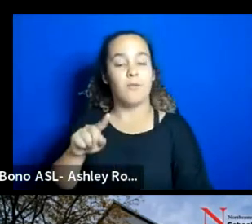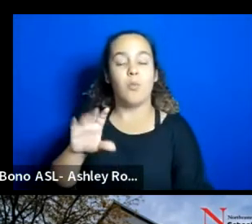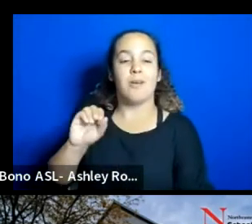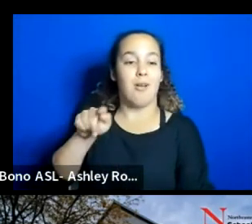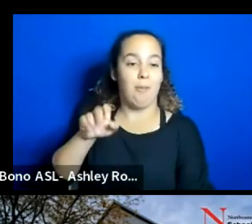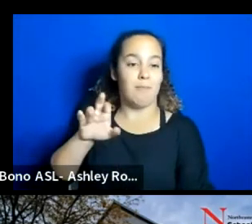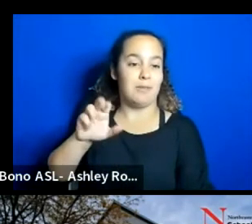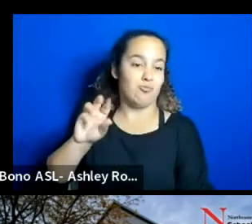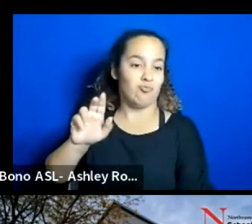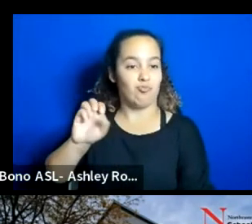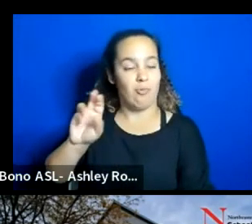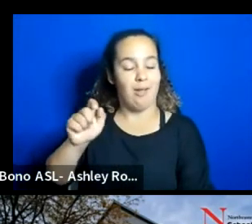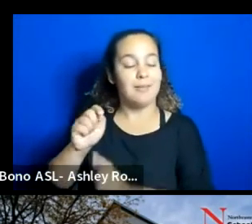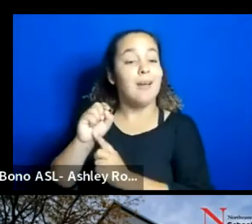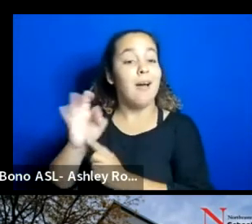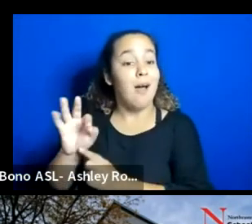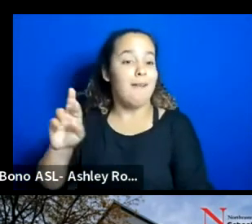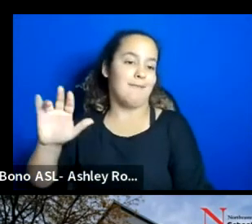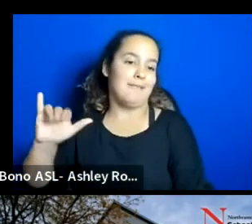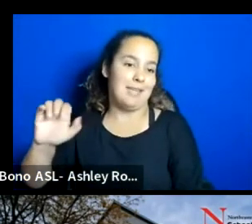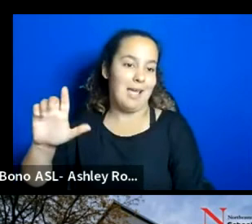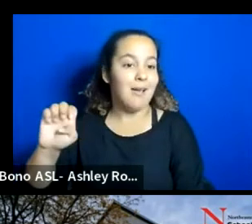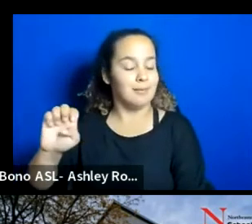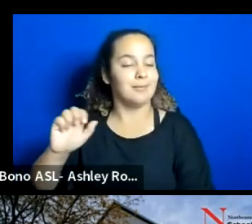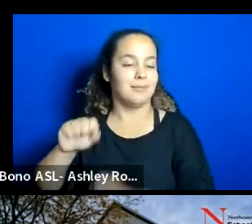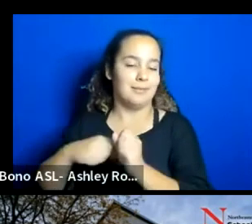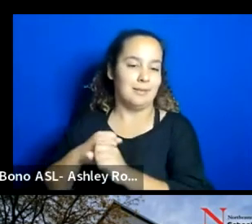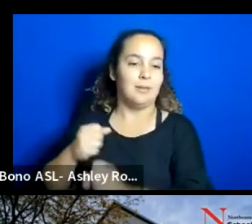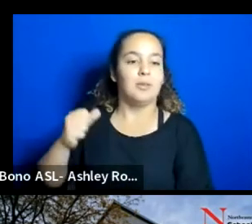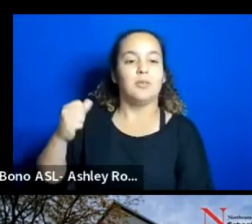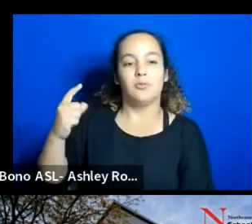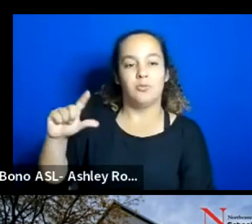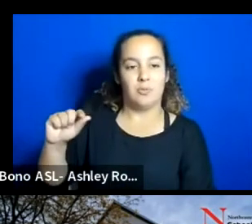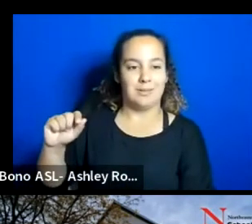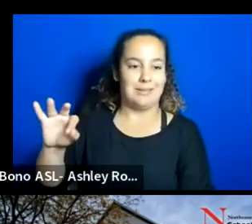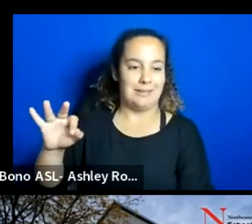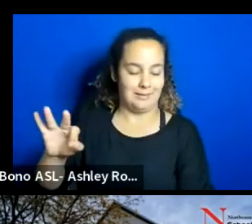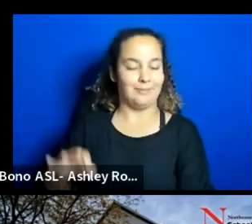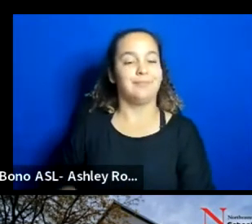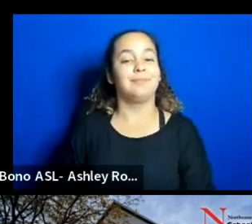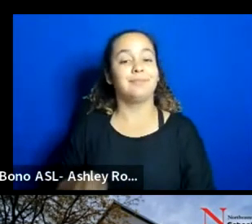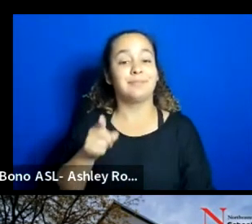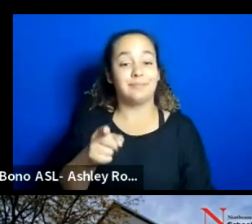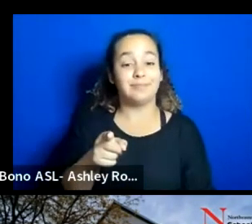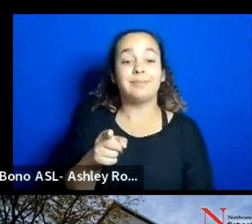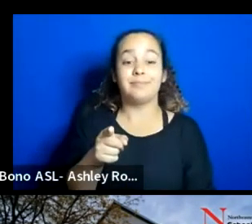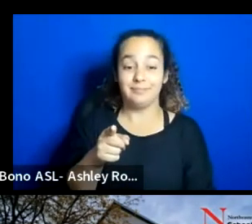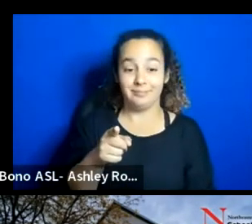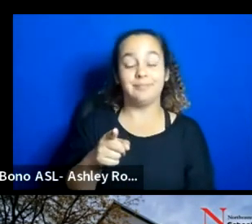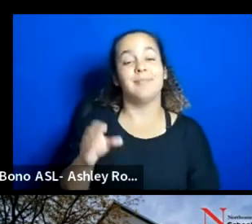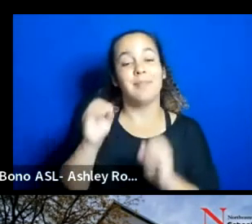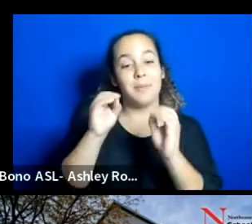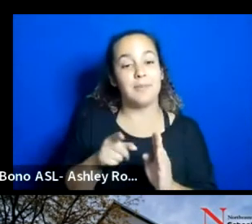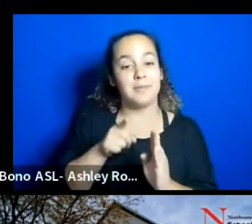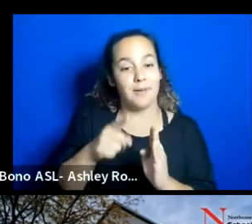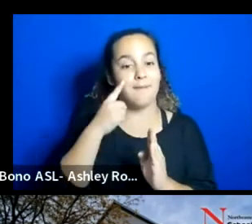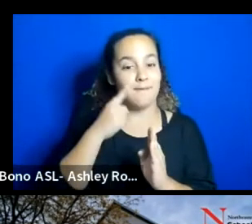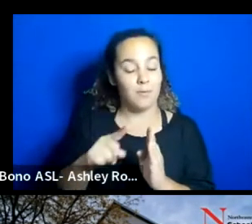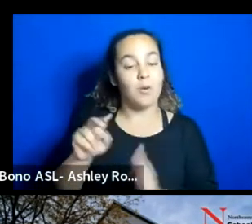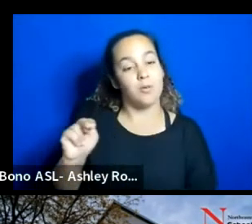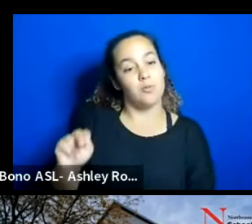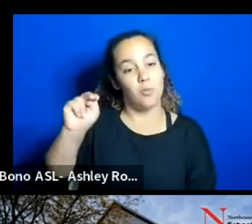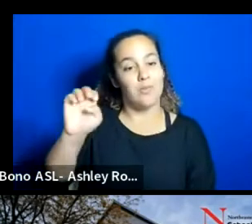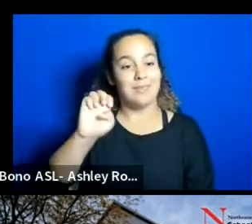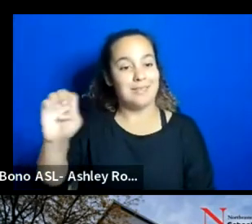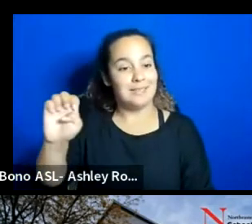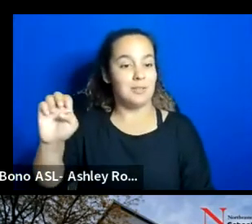in 2018. Kara Swanson is a professor of law and affiliate professor of history at Northeastern